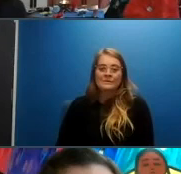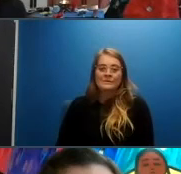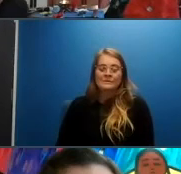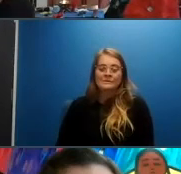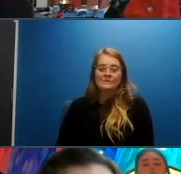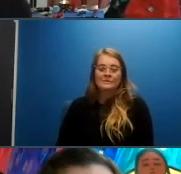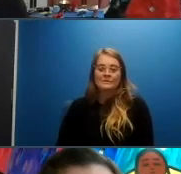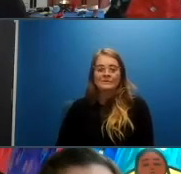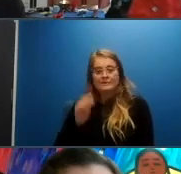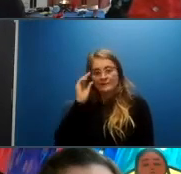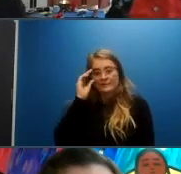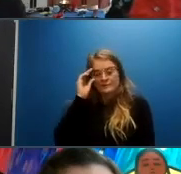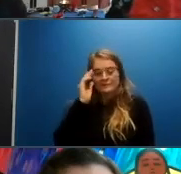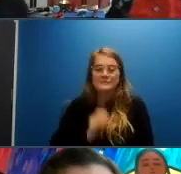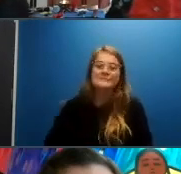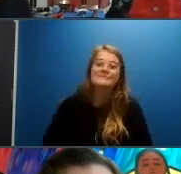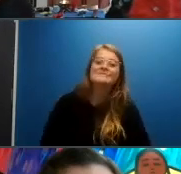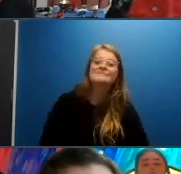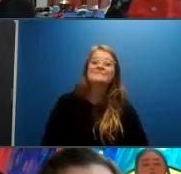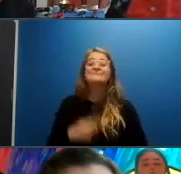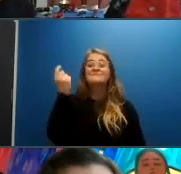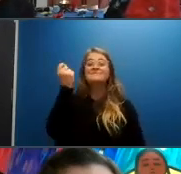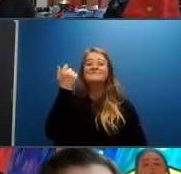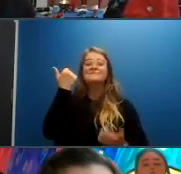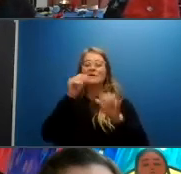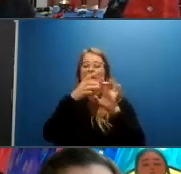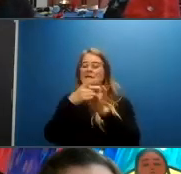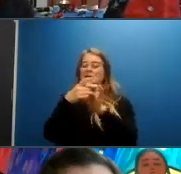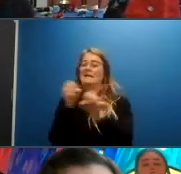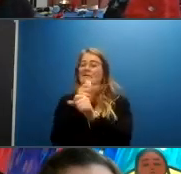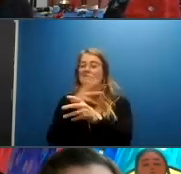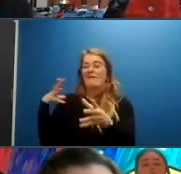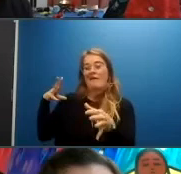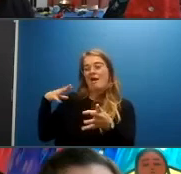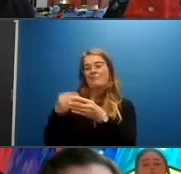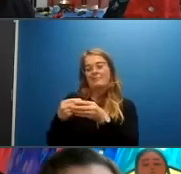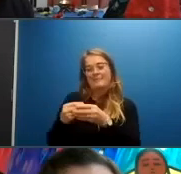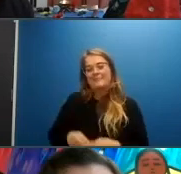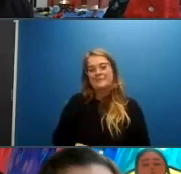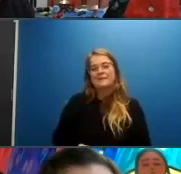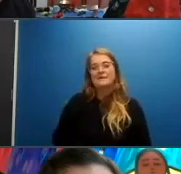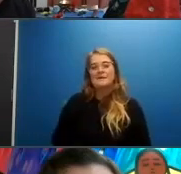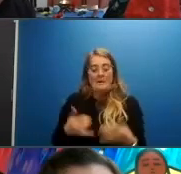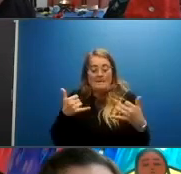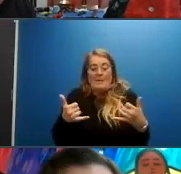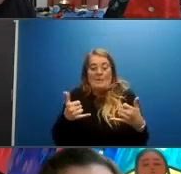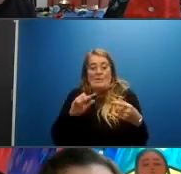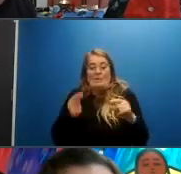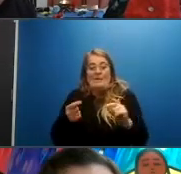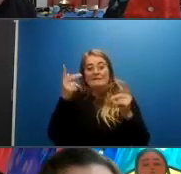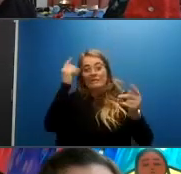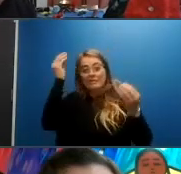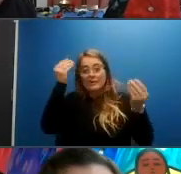And to tie it all together, we modern pain theory has started looking a little bit more at